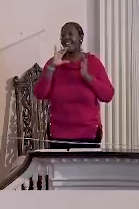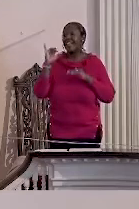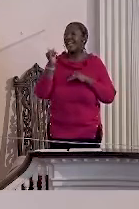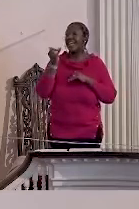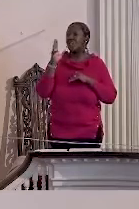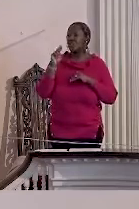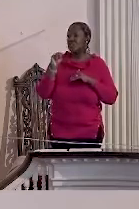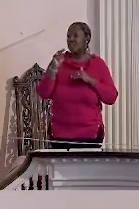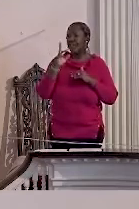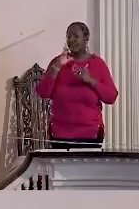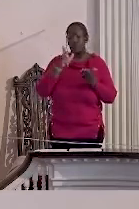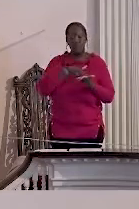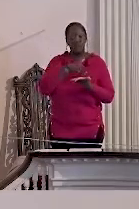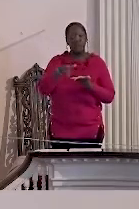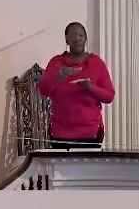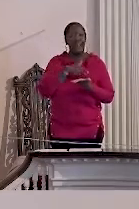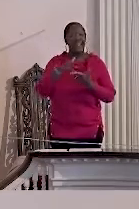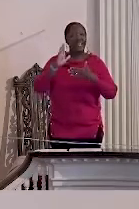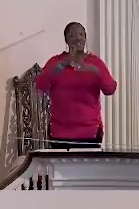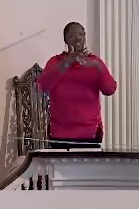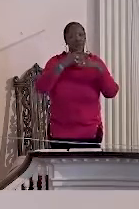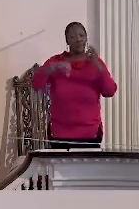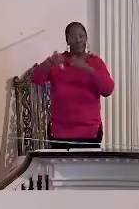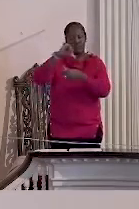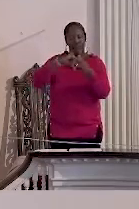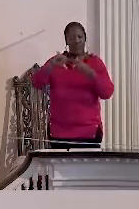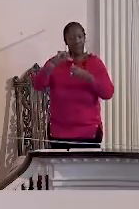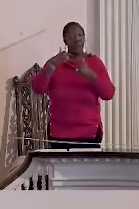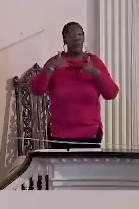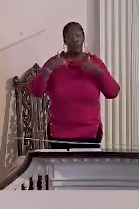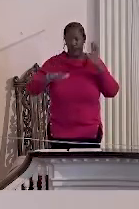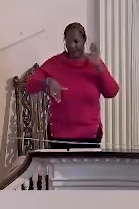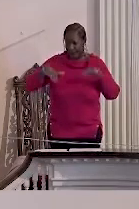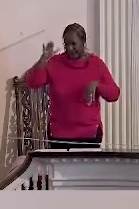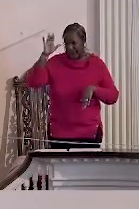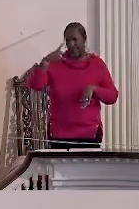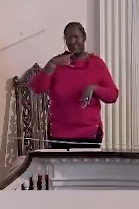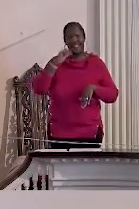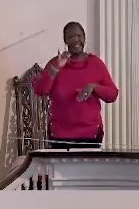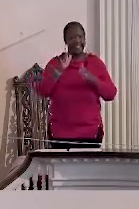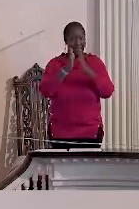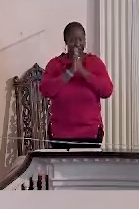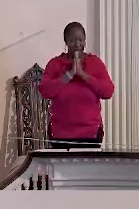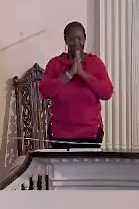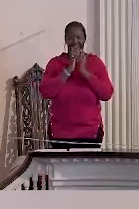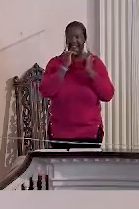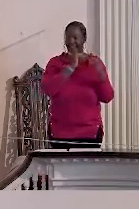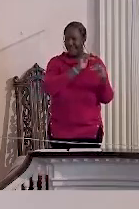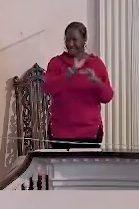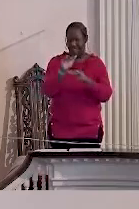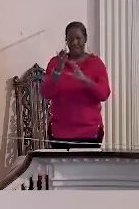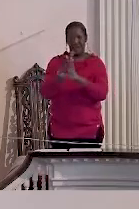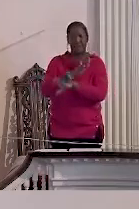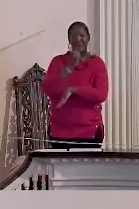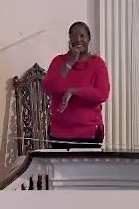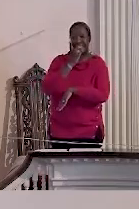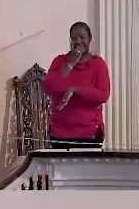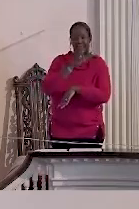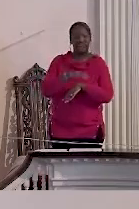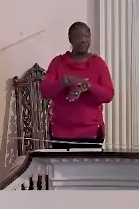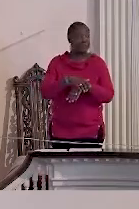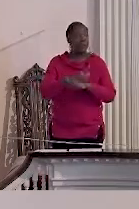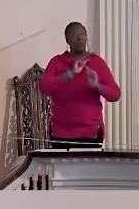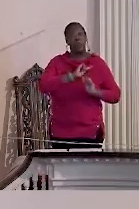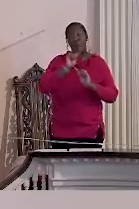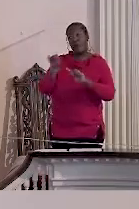one another. We grew up saying that prayer every night before dinner. When visiting my dad's family